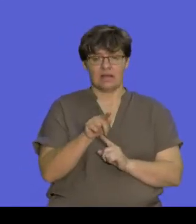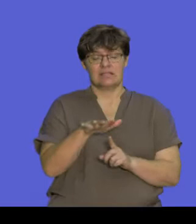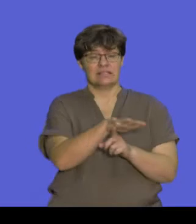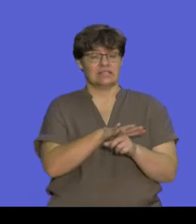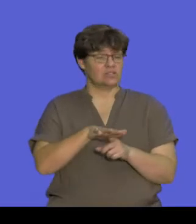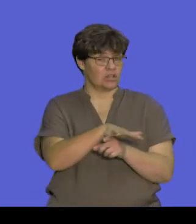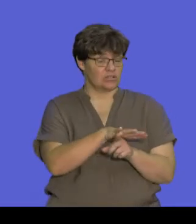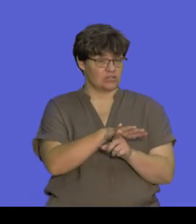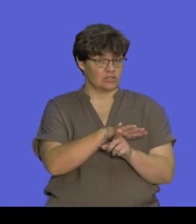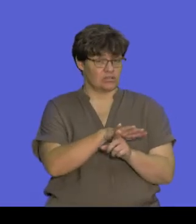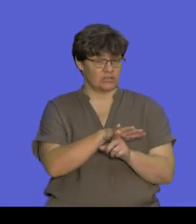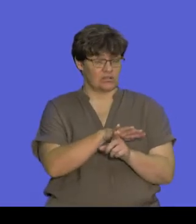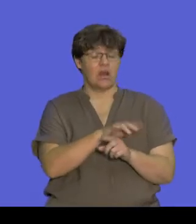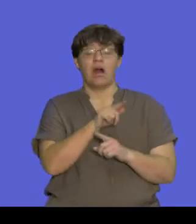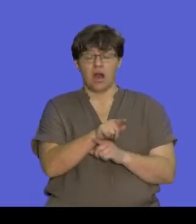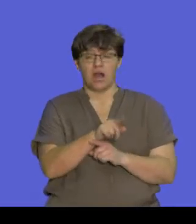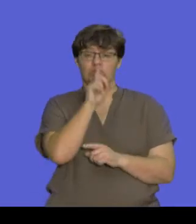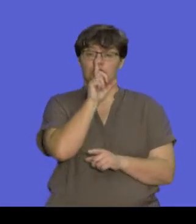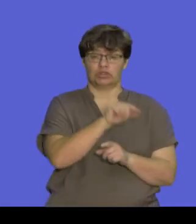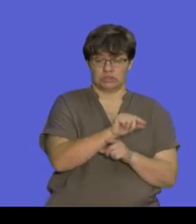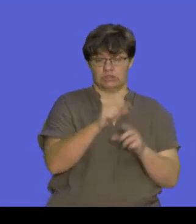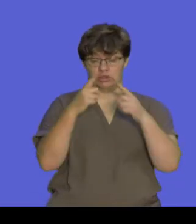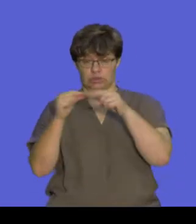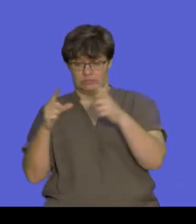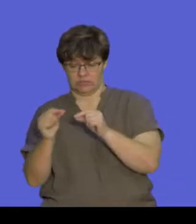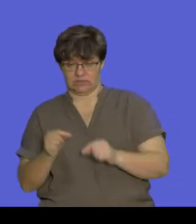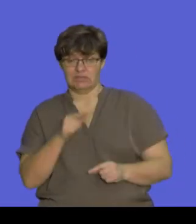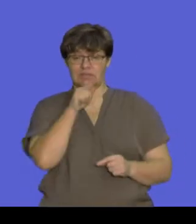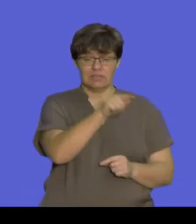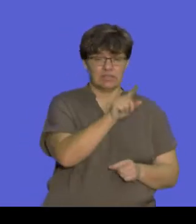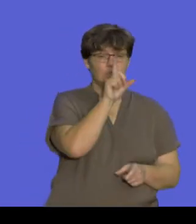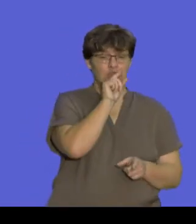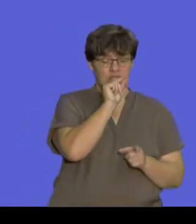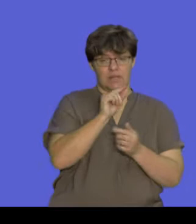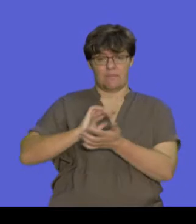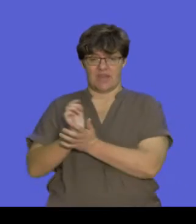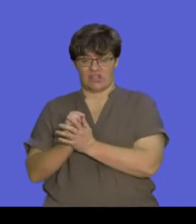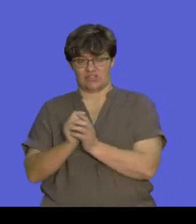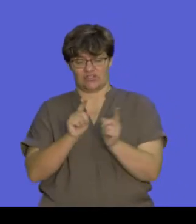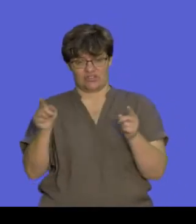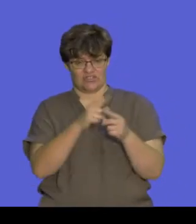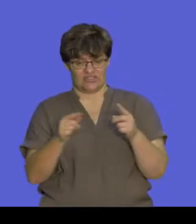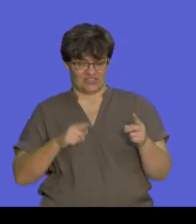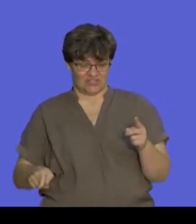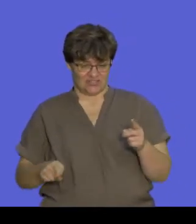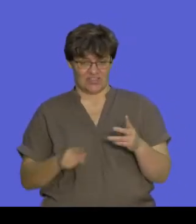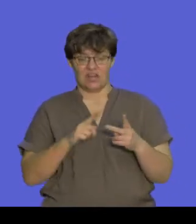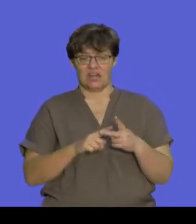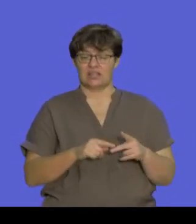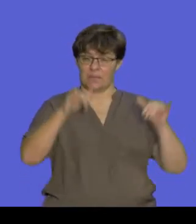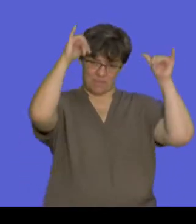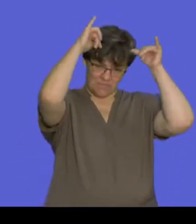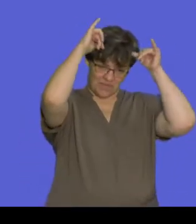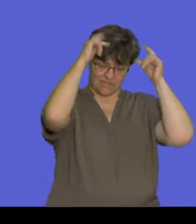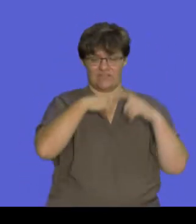is chicken and chips. This outcome is chicken and mash. This outcome would be beef and